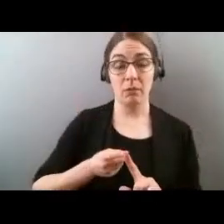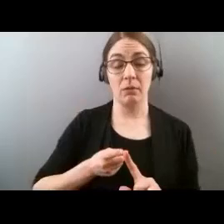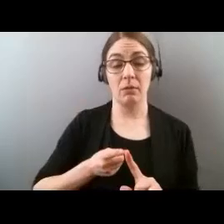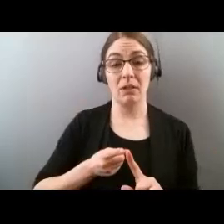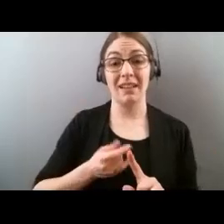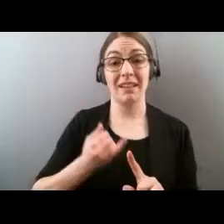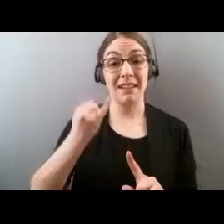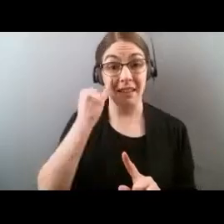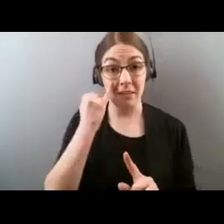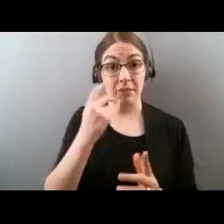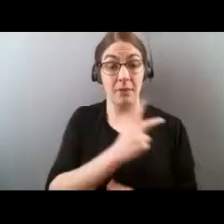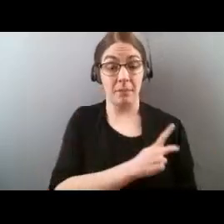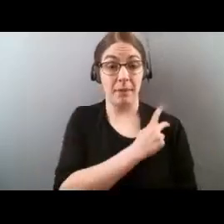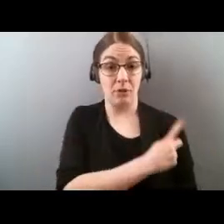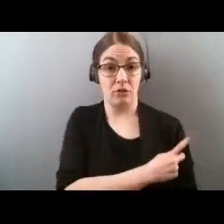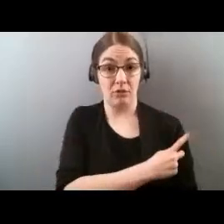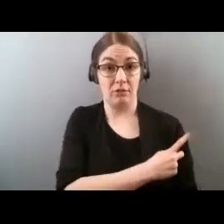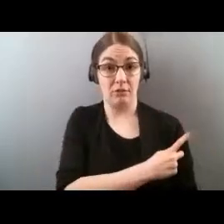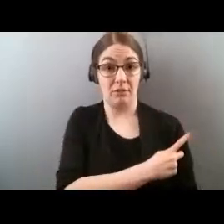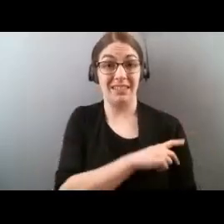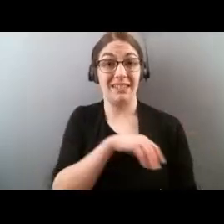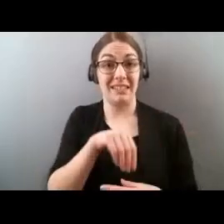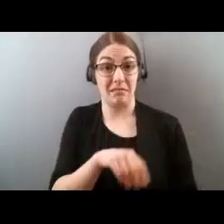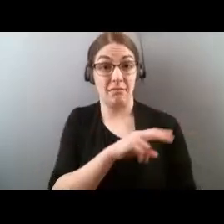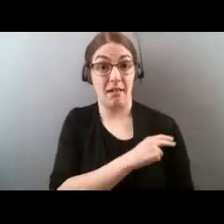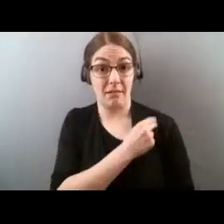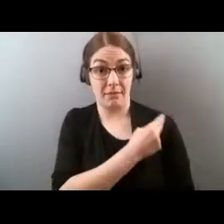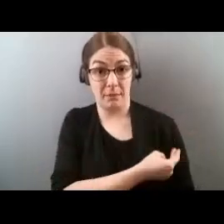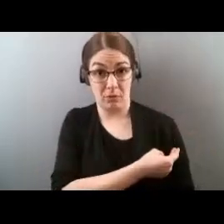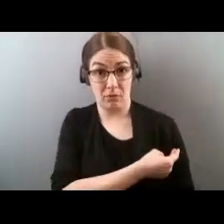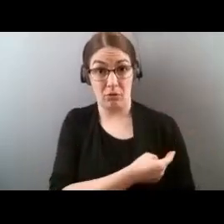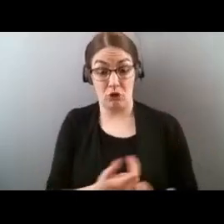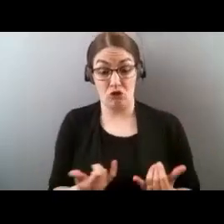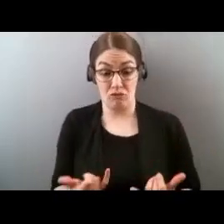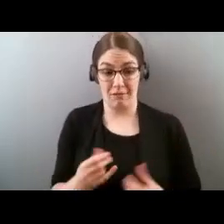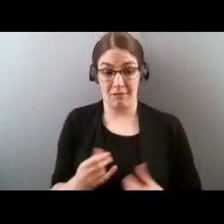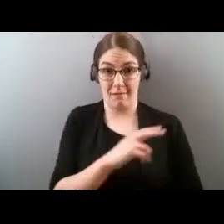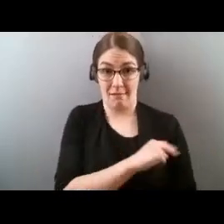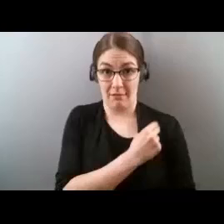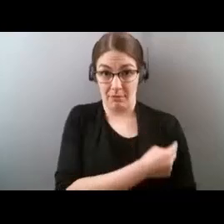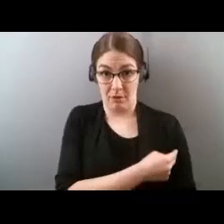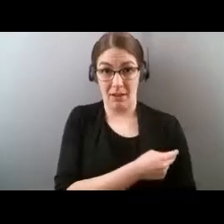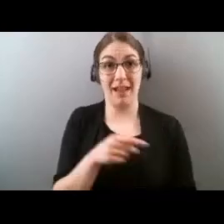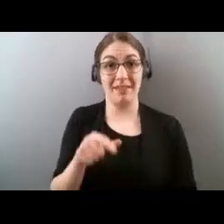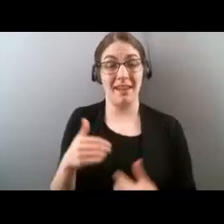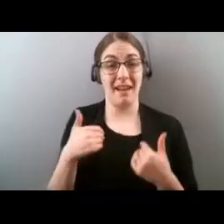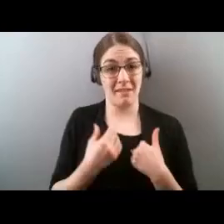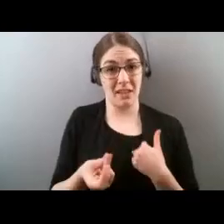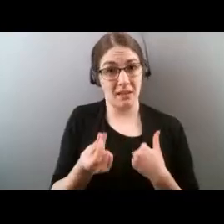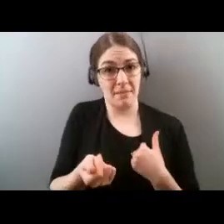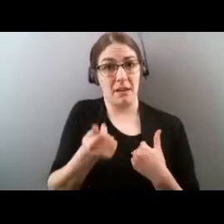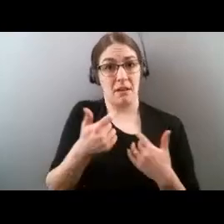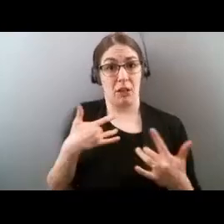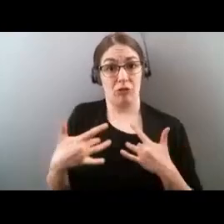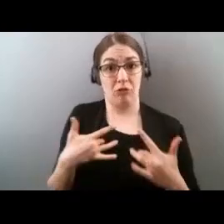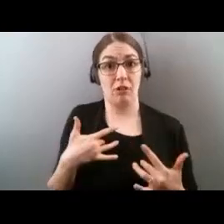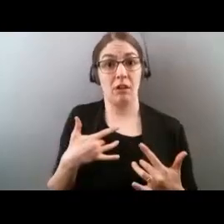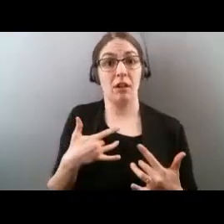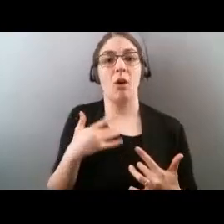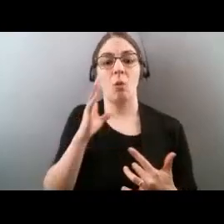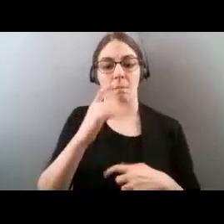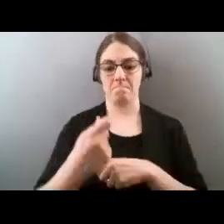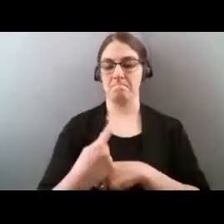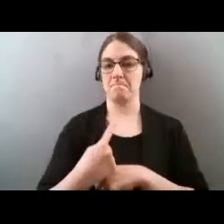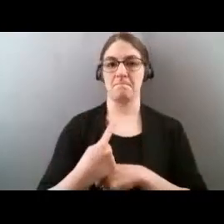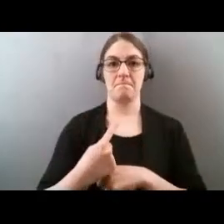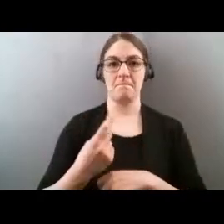a patient is in the hospital currently and they have an immediate concern, I would get pinged if